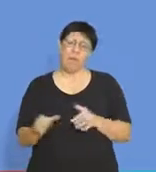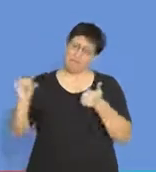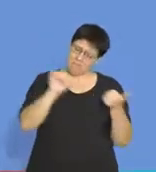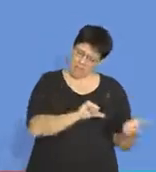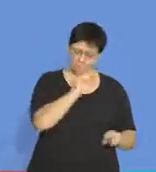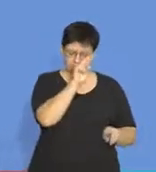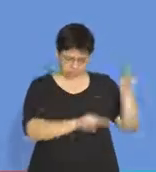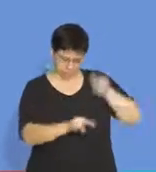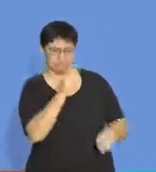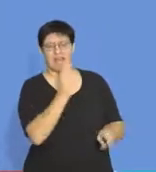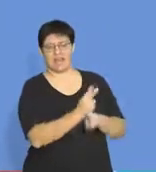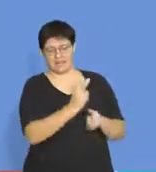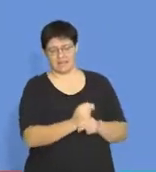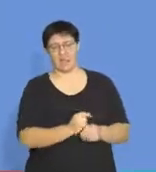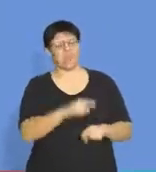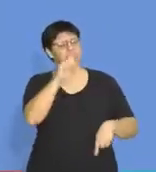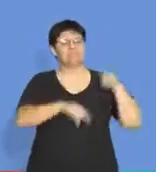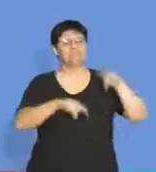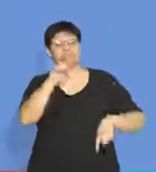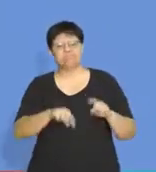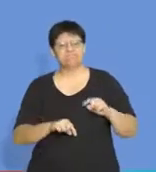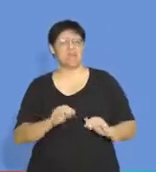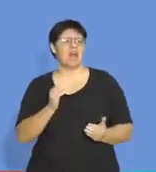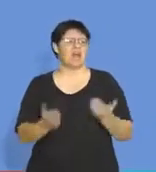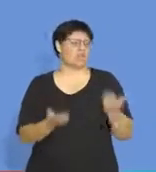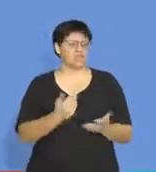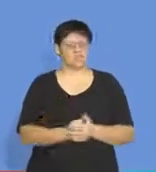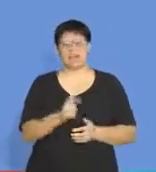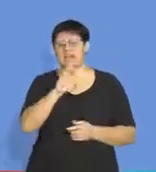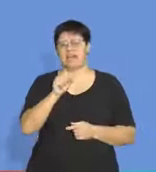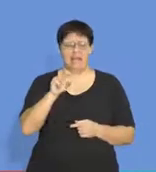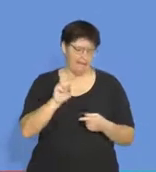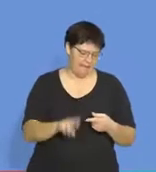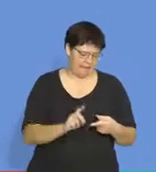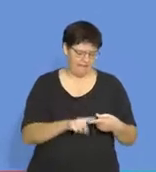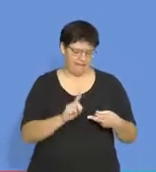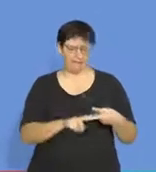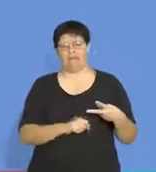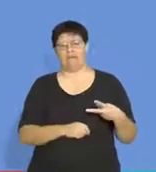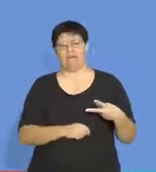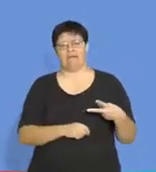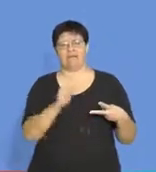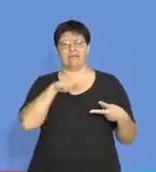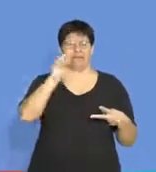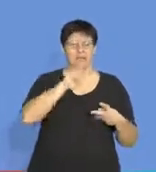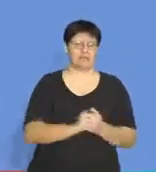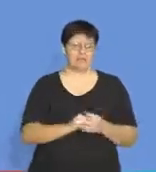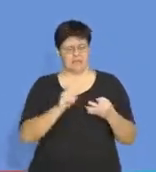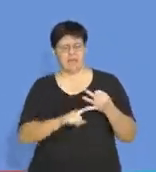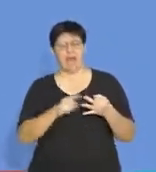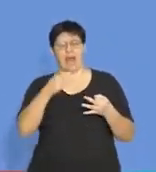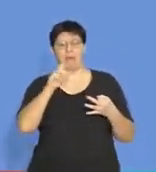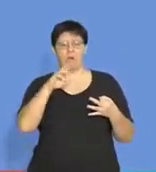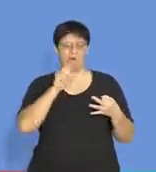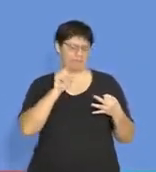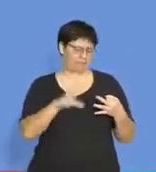different types of equations that we have, the likes of your linear, quadratic, your hyperbolic,